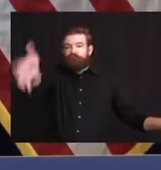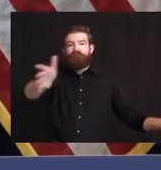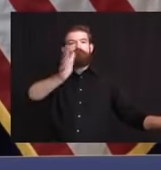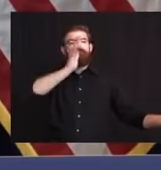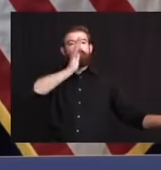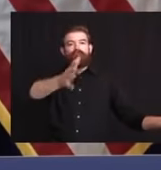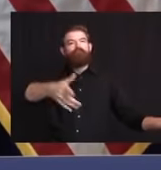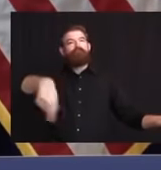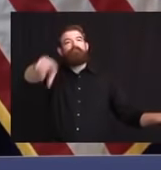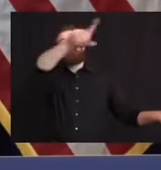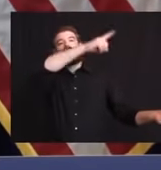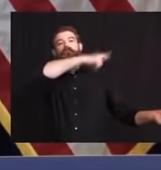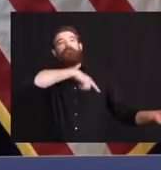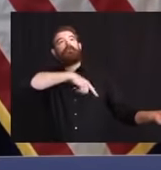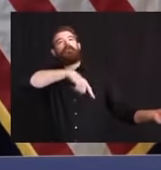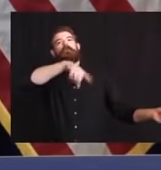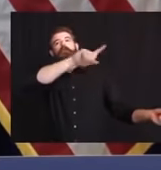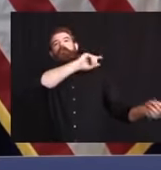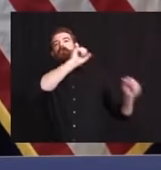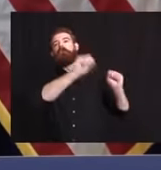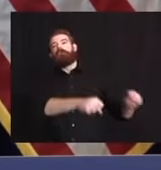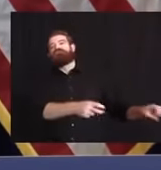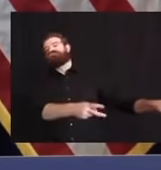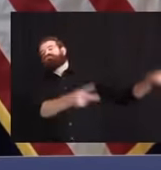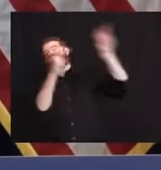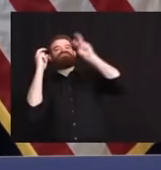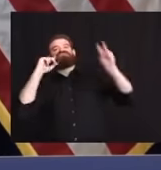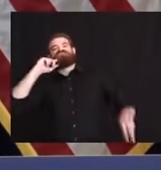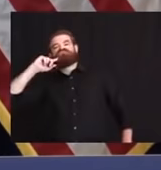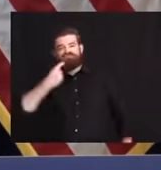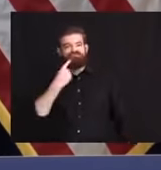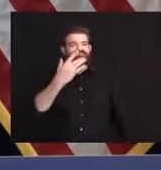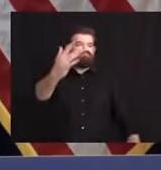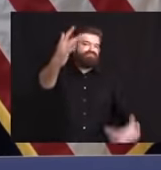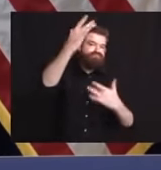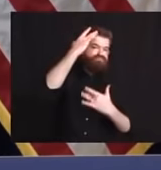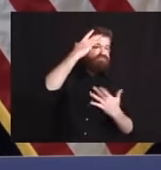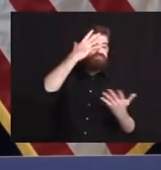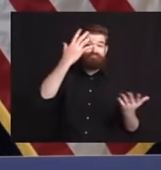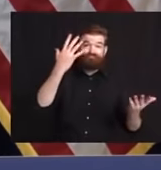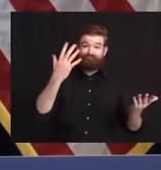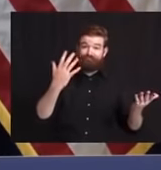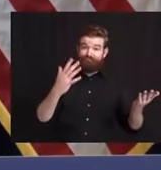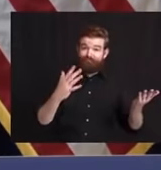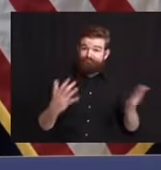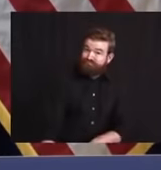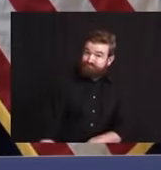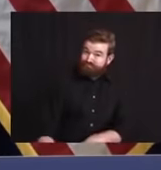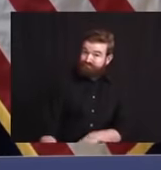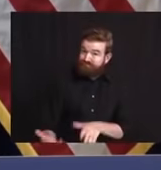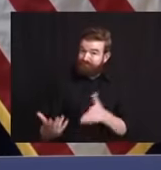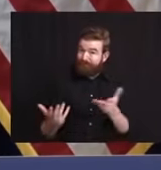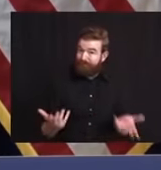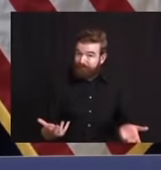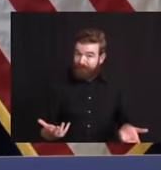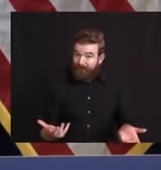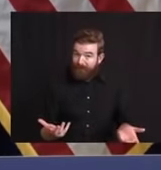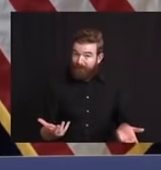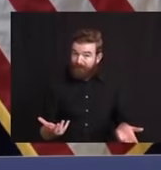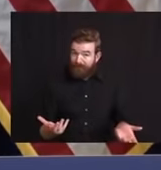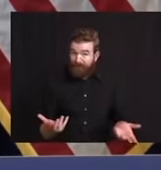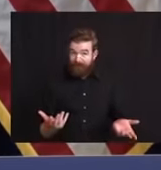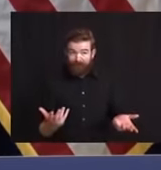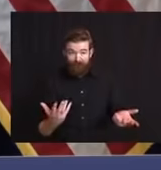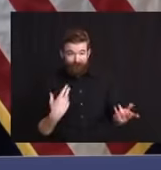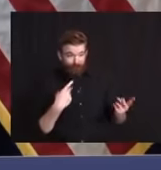older individuals, because we're still seeing deaths, and the fact that we're still seeing deaths and that we're still seeing hospitalizations is still a